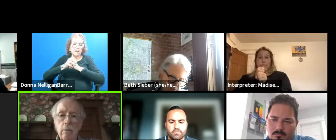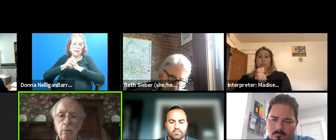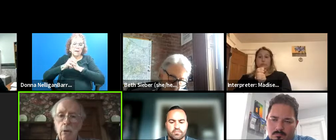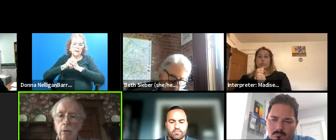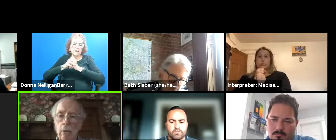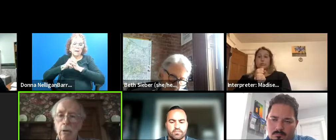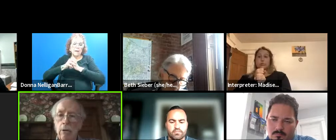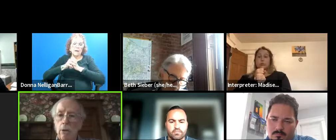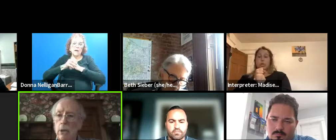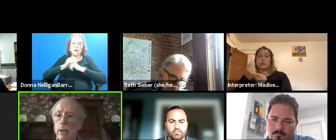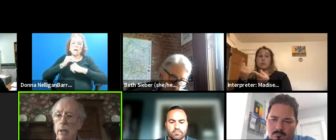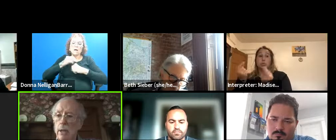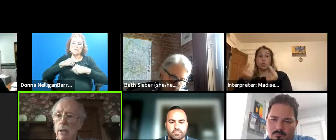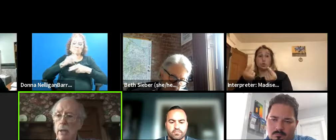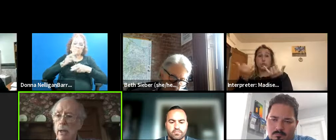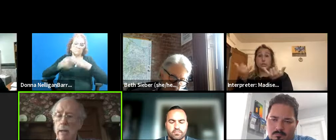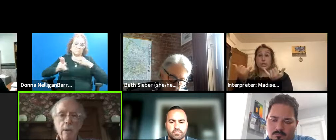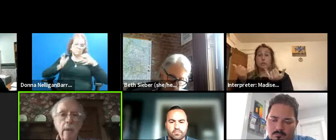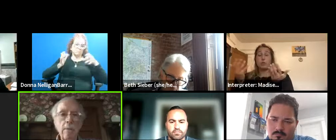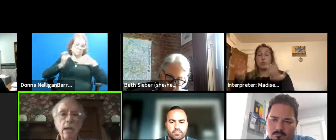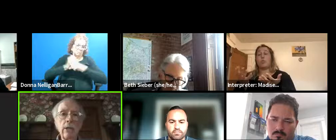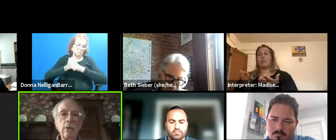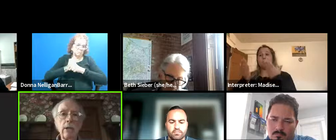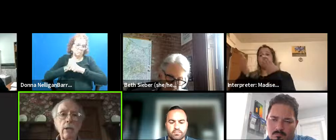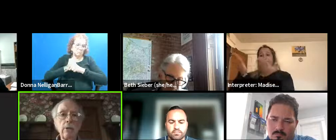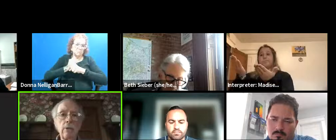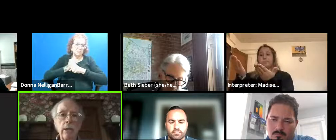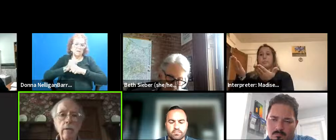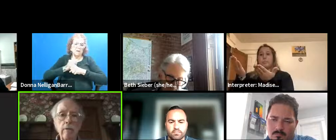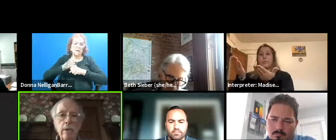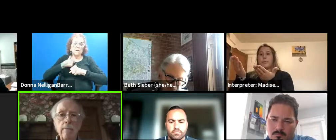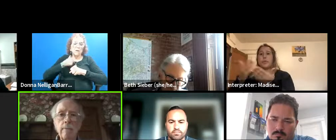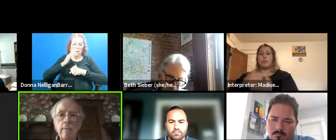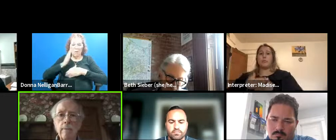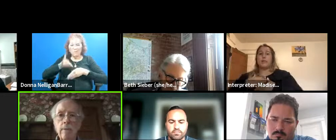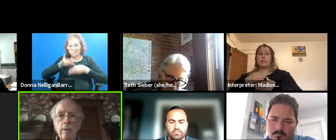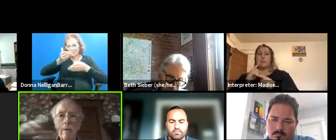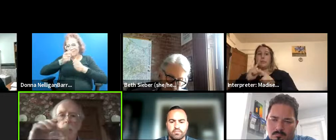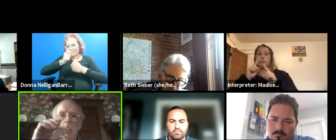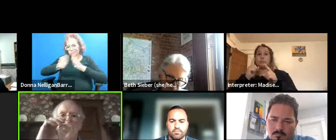and what we propose. And I'd be happy to answer any questions you may have.